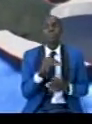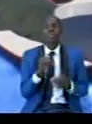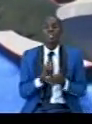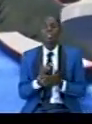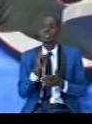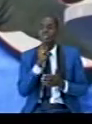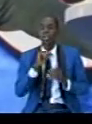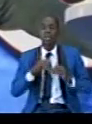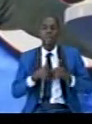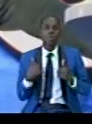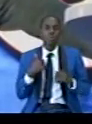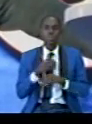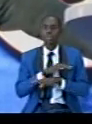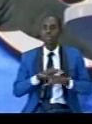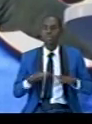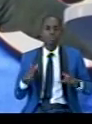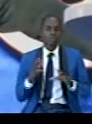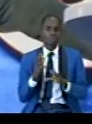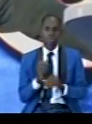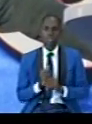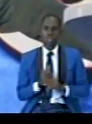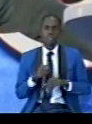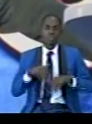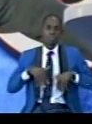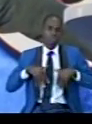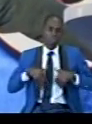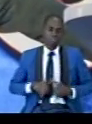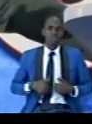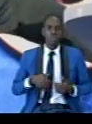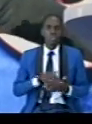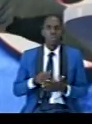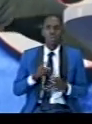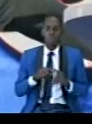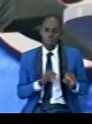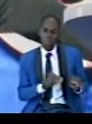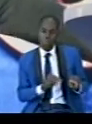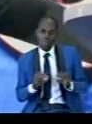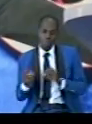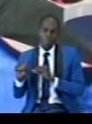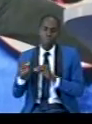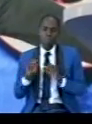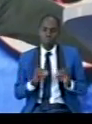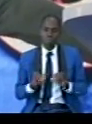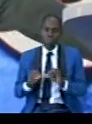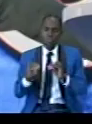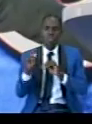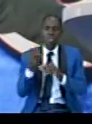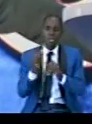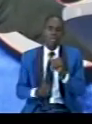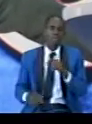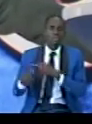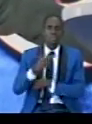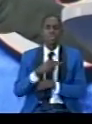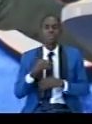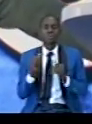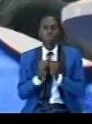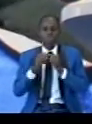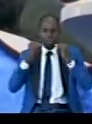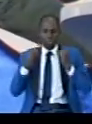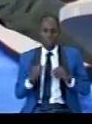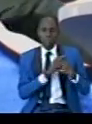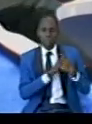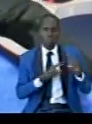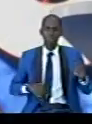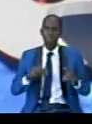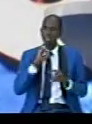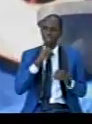don't get tired, that we are moving from day to day, from event to event, and the strength of the Lord is still